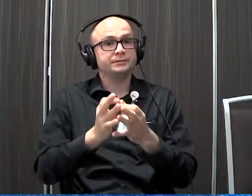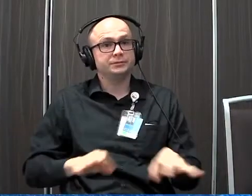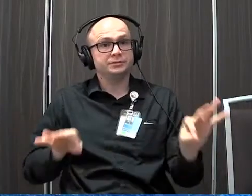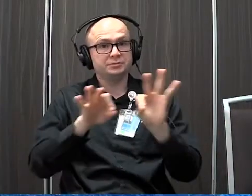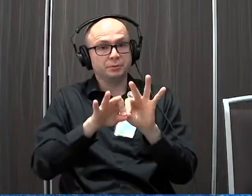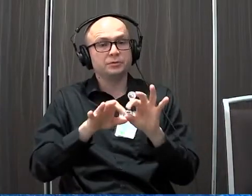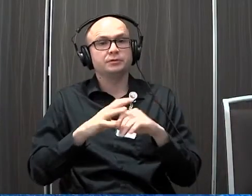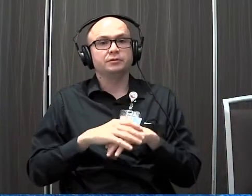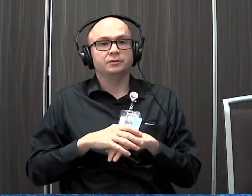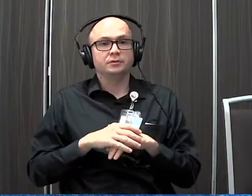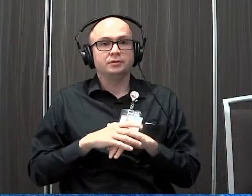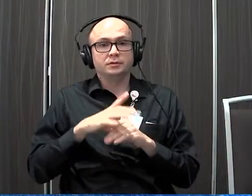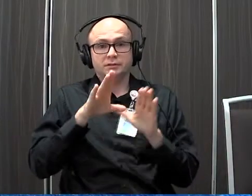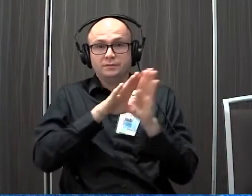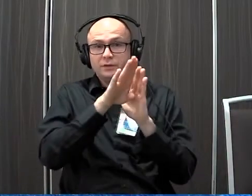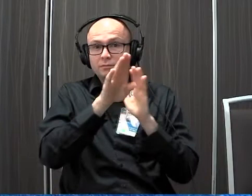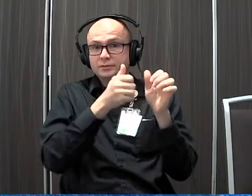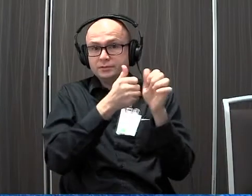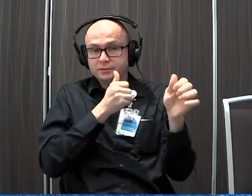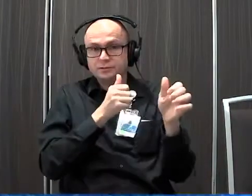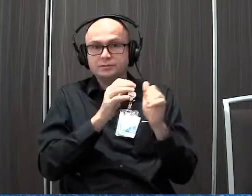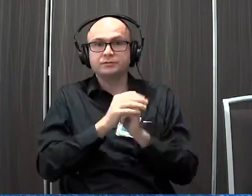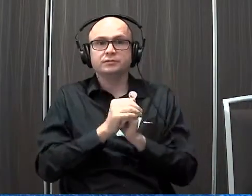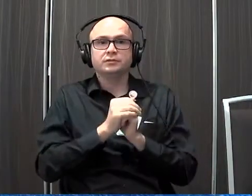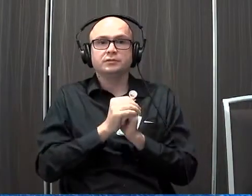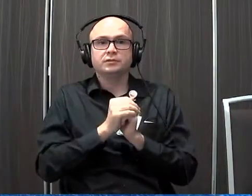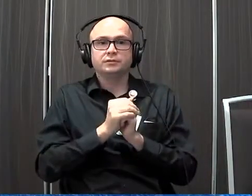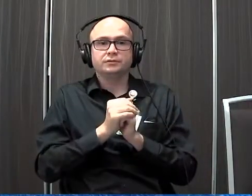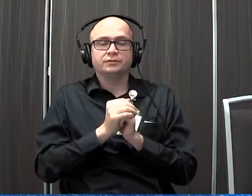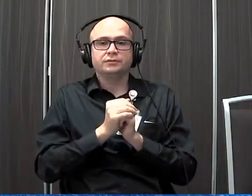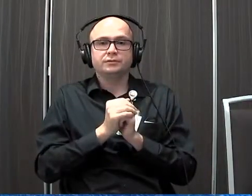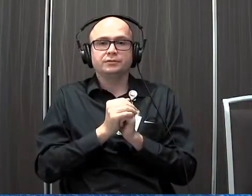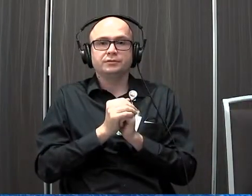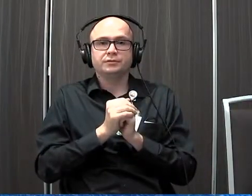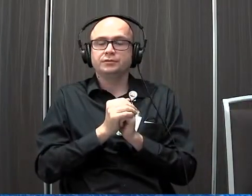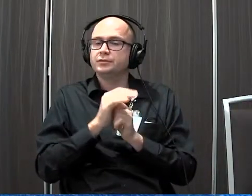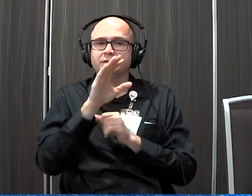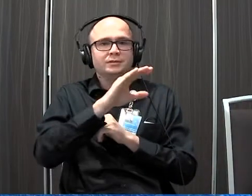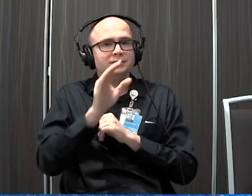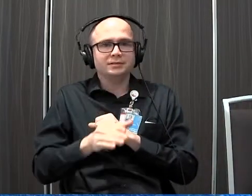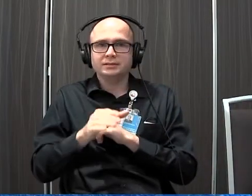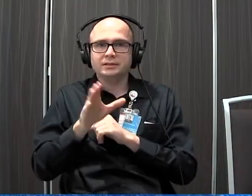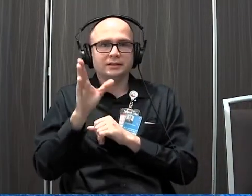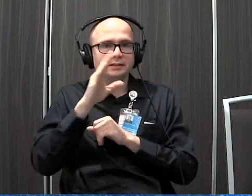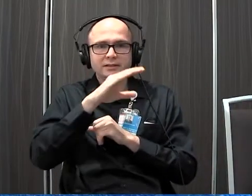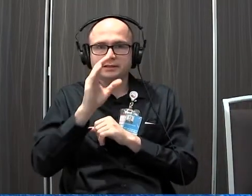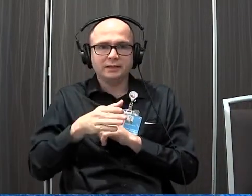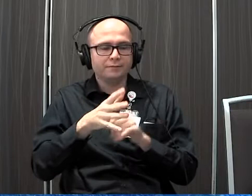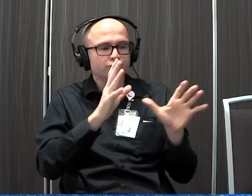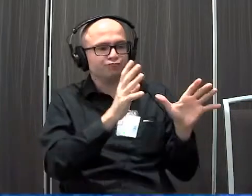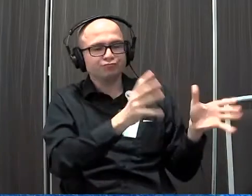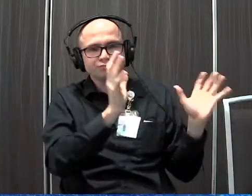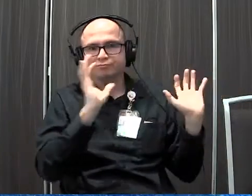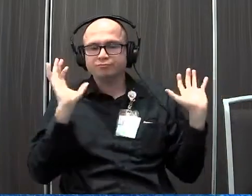about these developmental delays and these global delays early in life is that we should never, ever write off these kids.